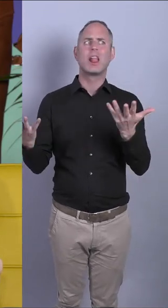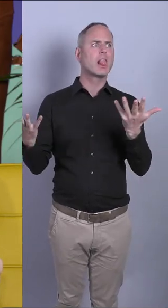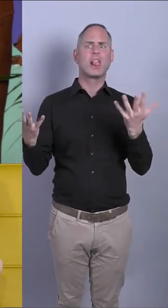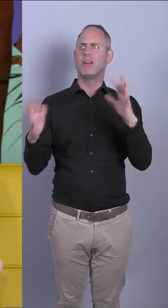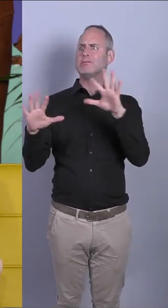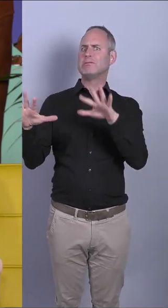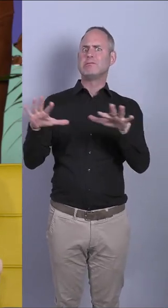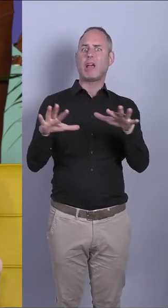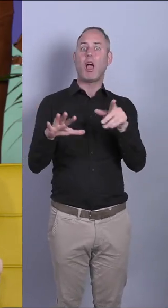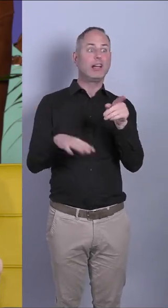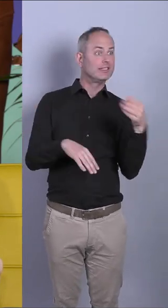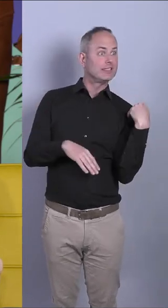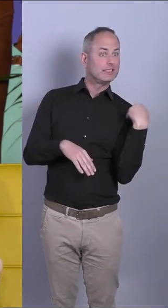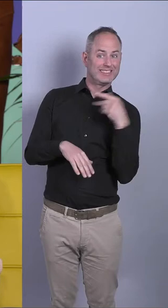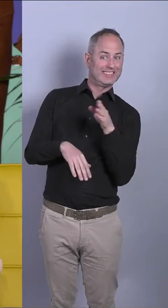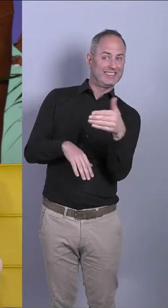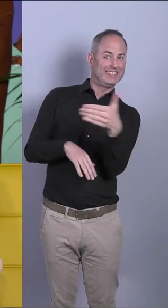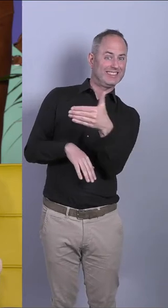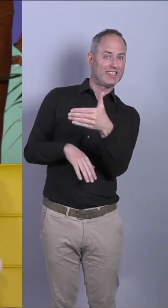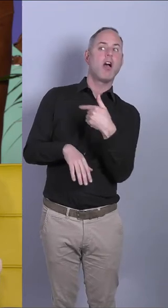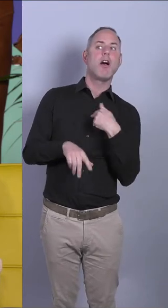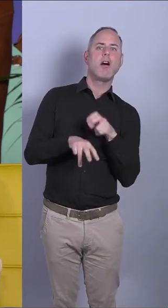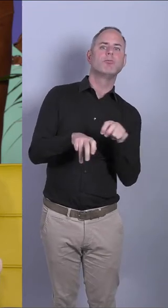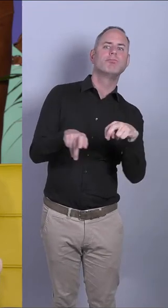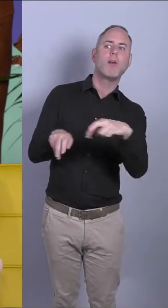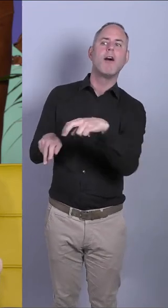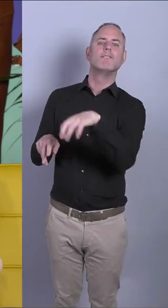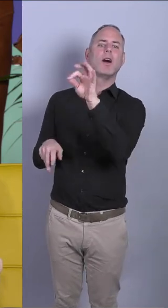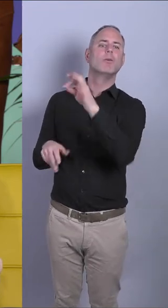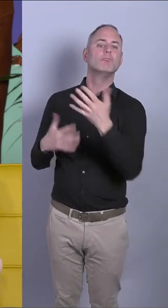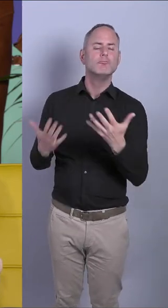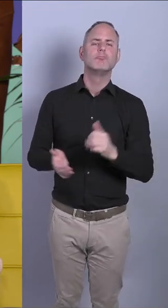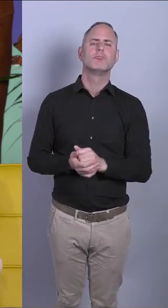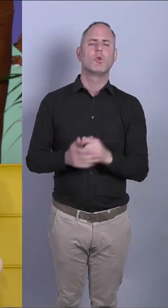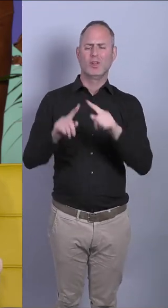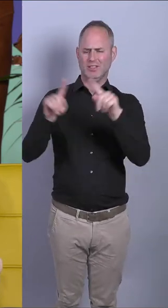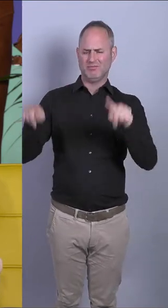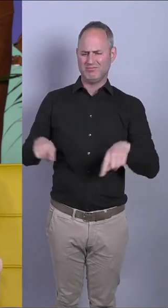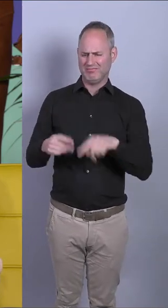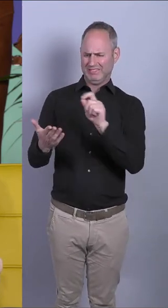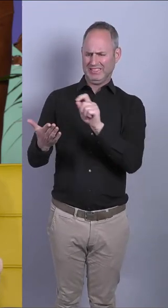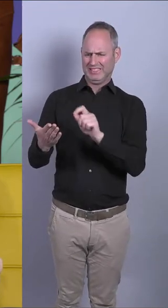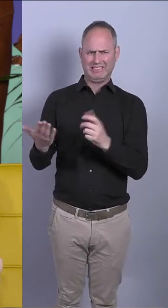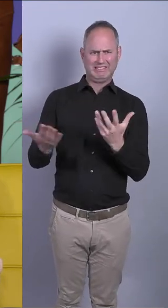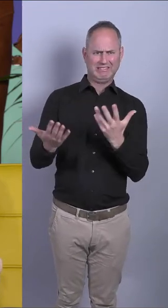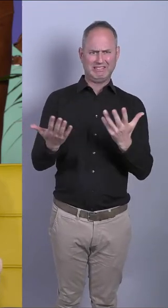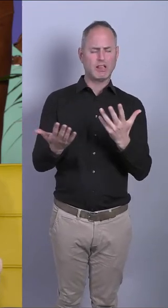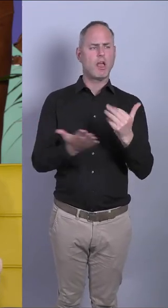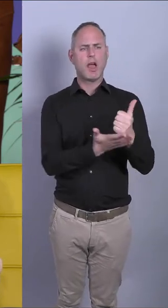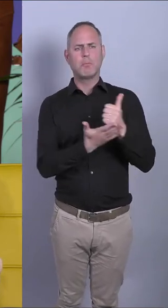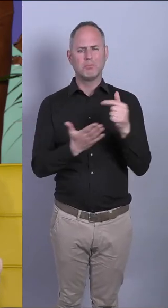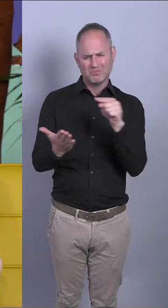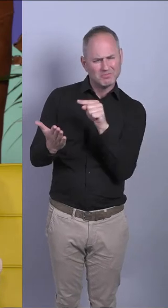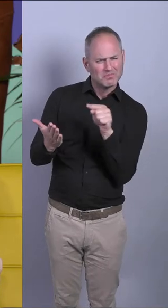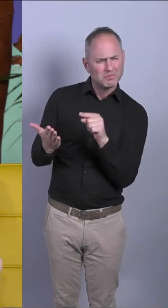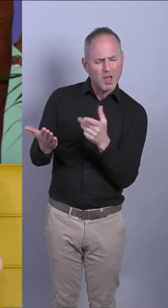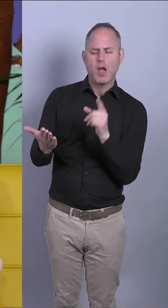field of play, when we need to orient ourselves, when we need to get some water, or when it comes to result